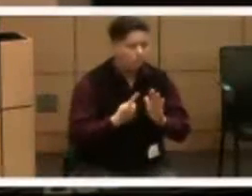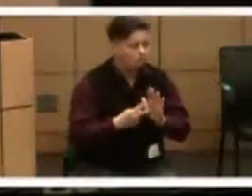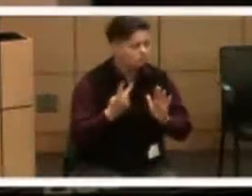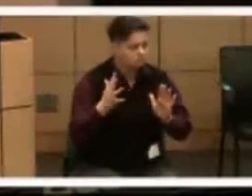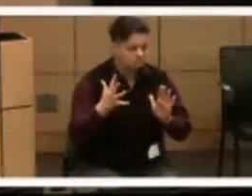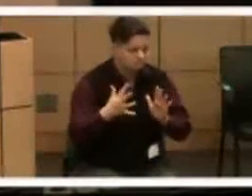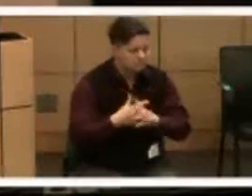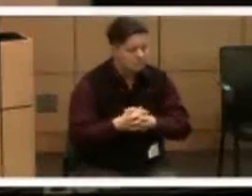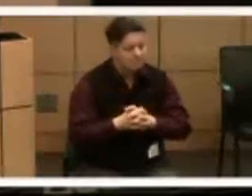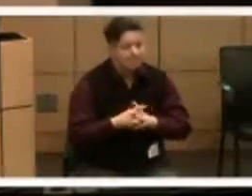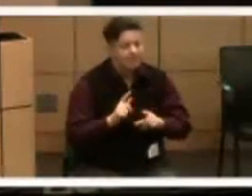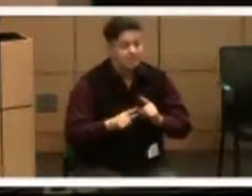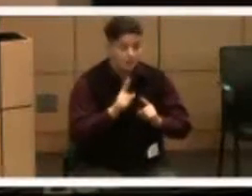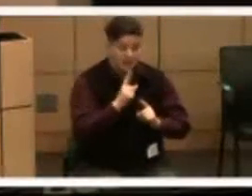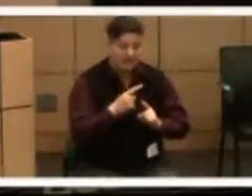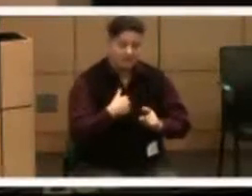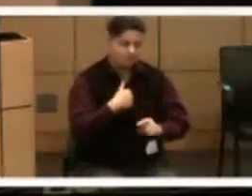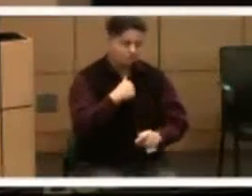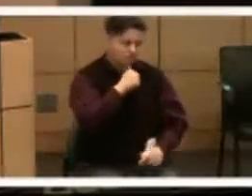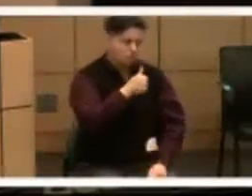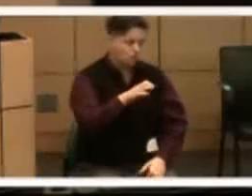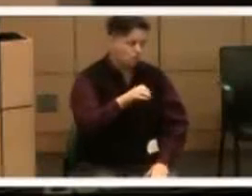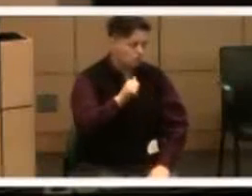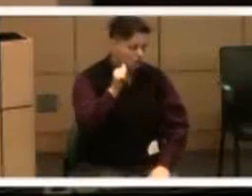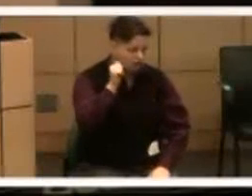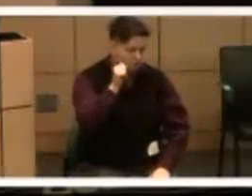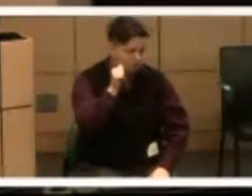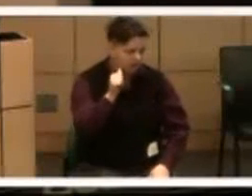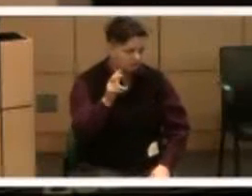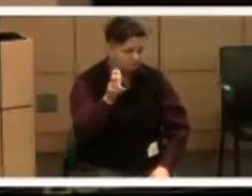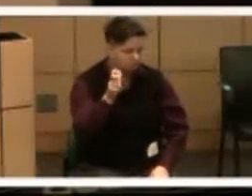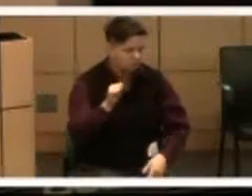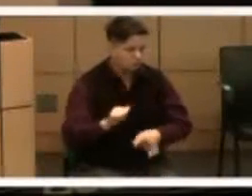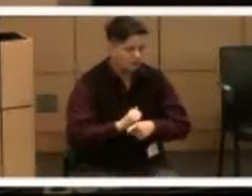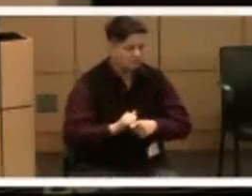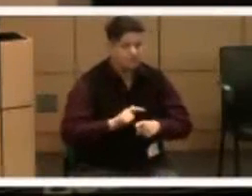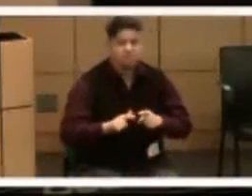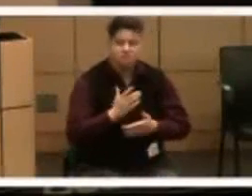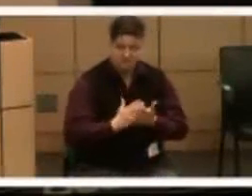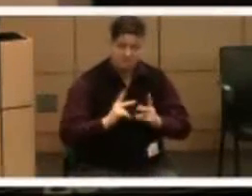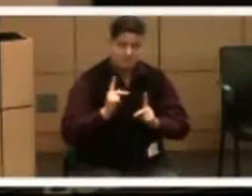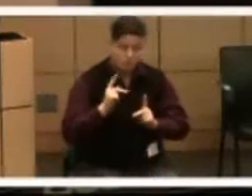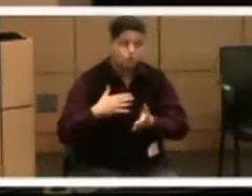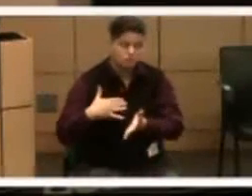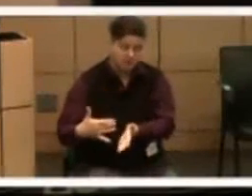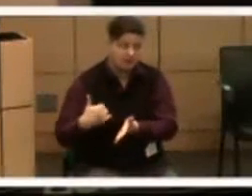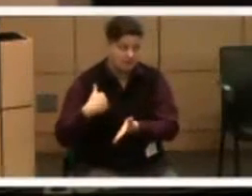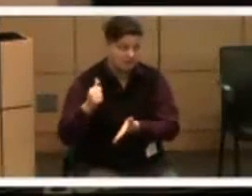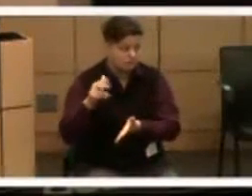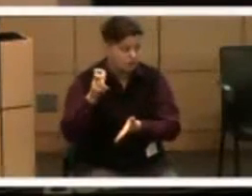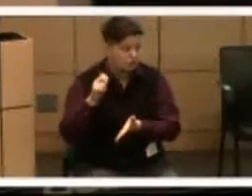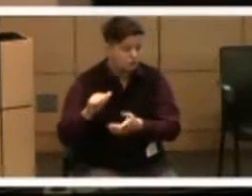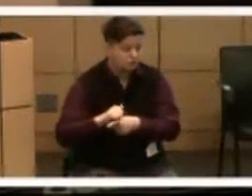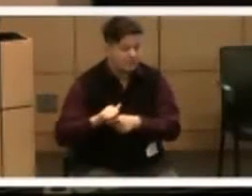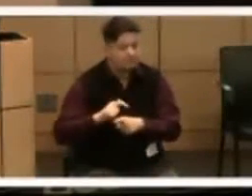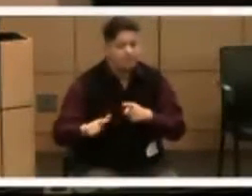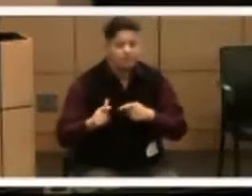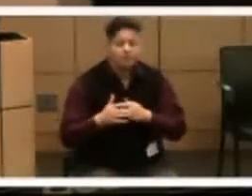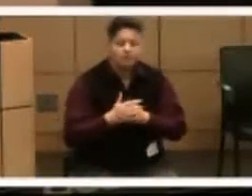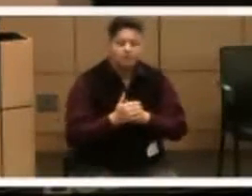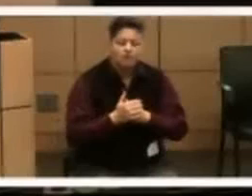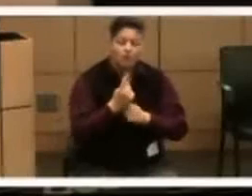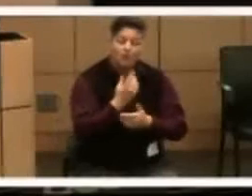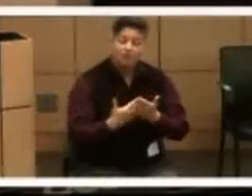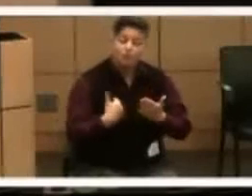we've come close to doing, I don't do auditory training, but there are some people who do really nice studies of auditory training. The only thing we've thought about doing is maybe providing the